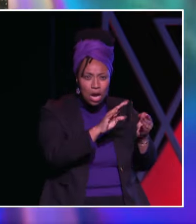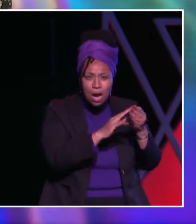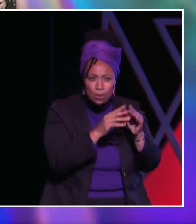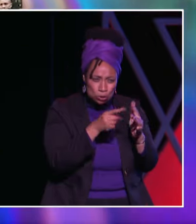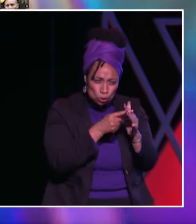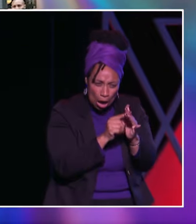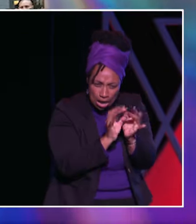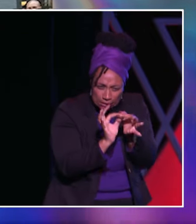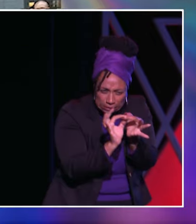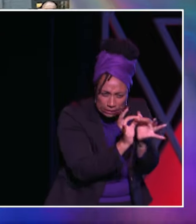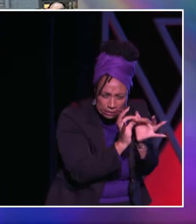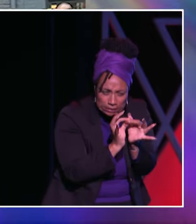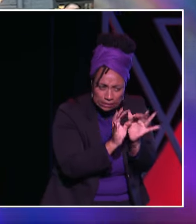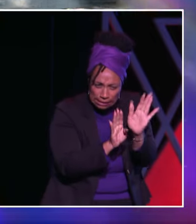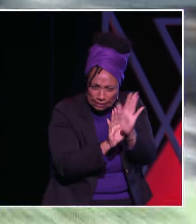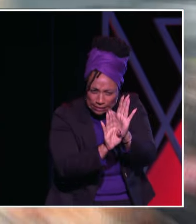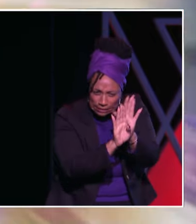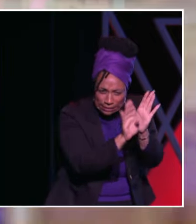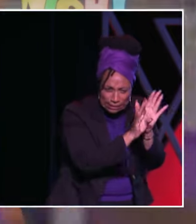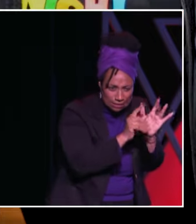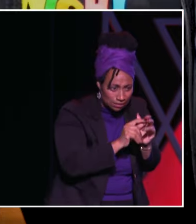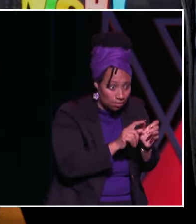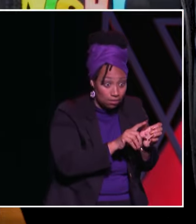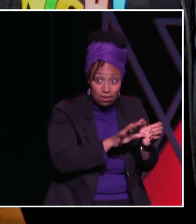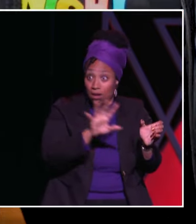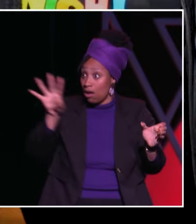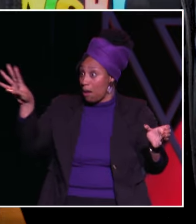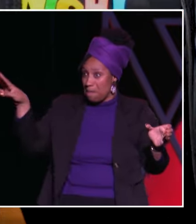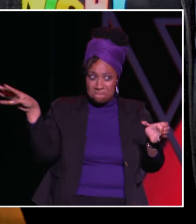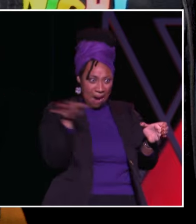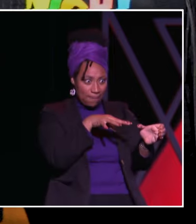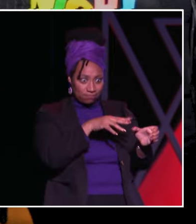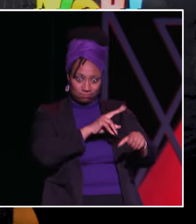a national recognition for her efforts.